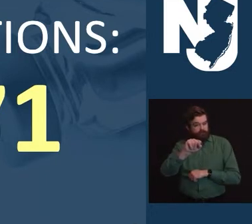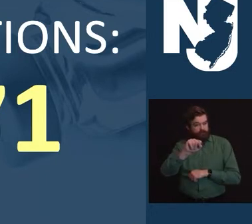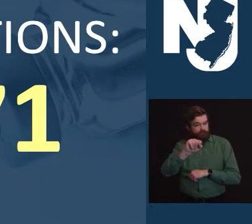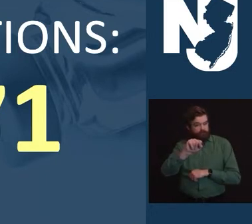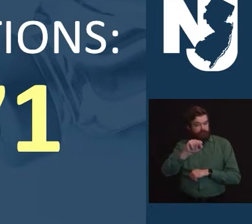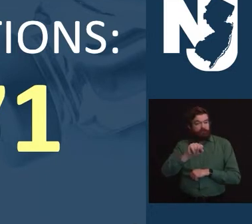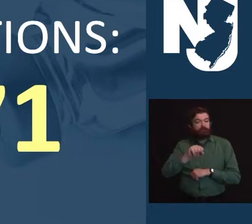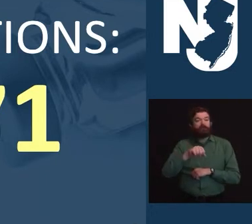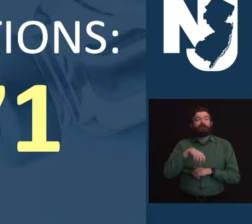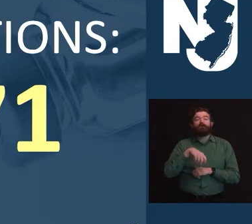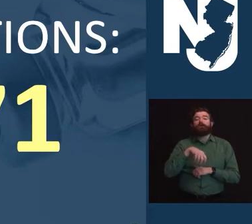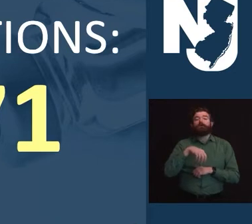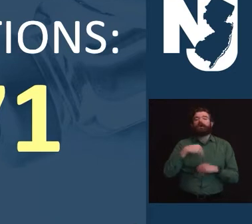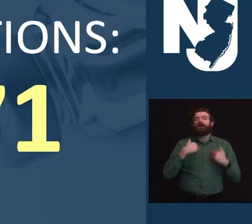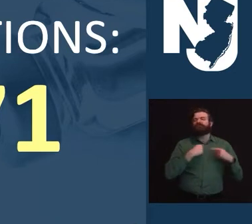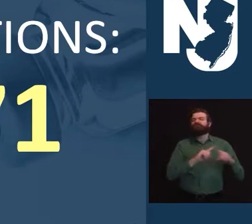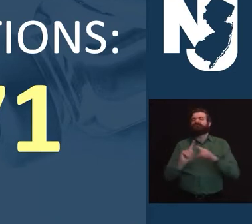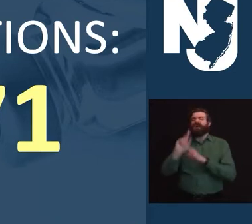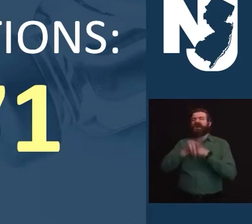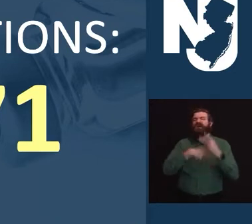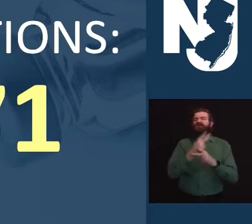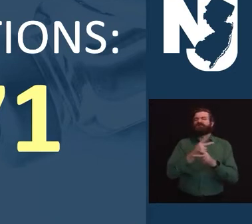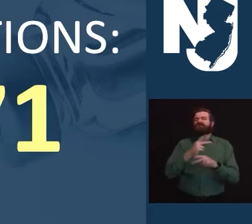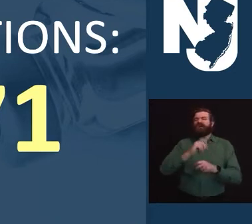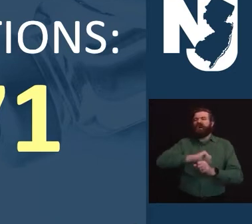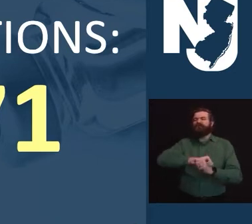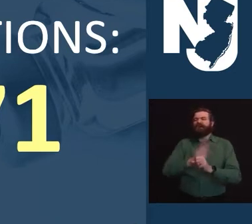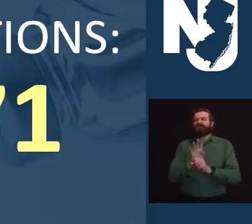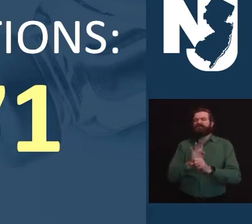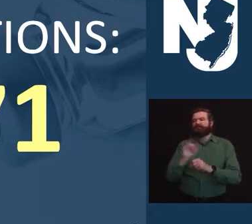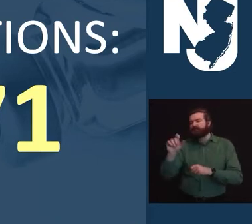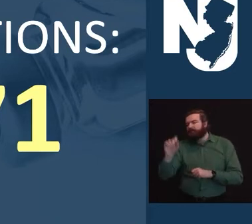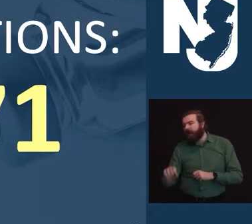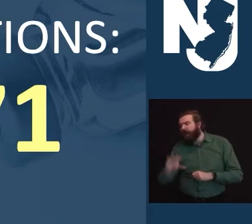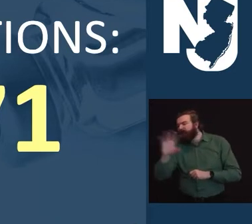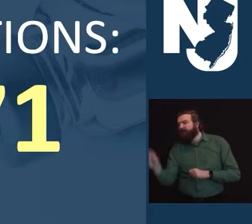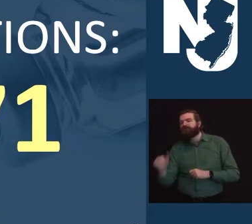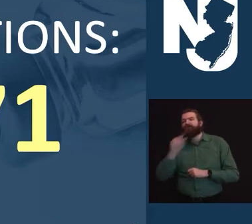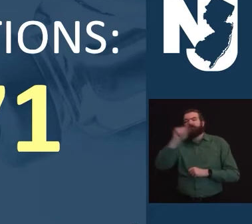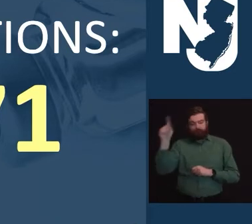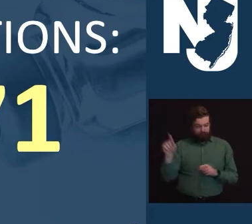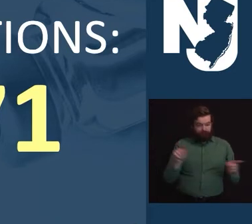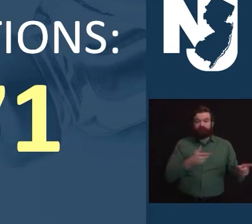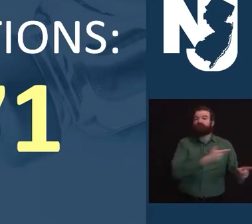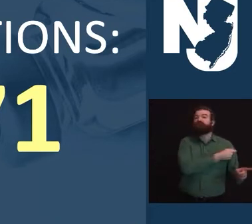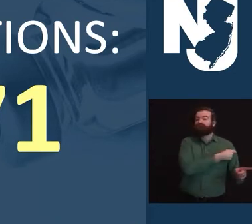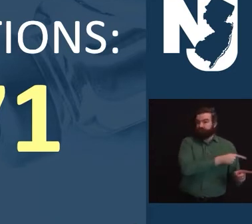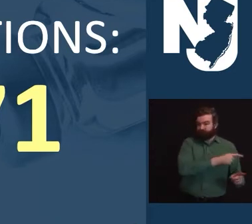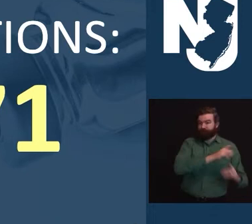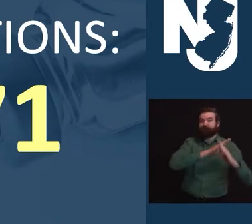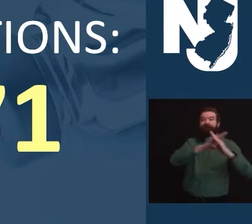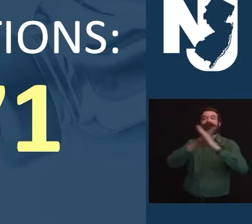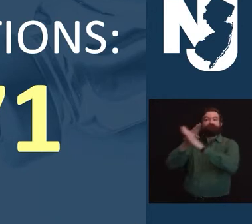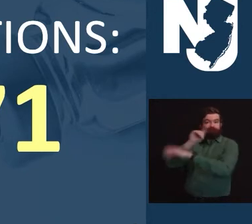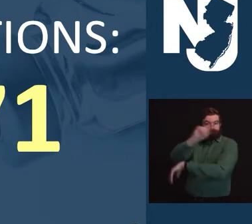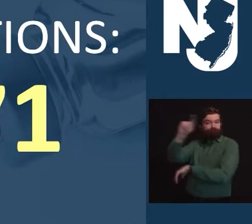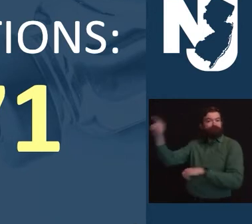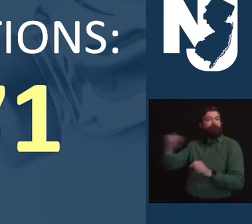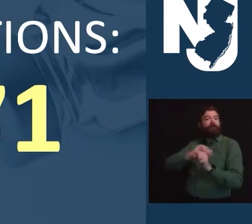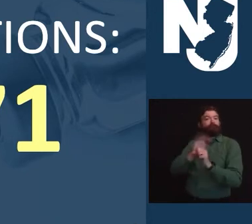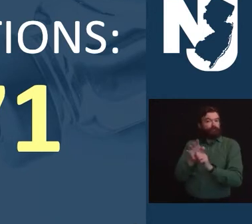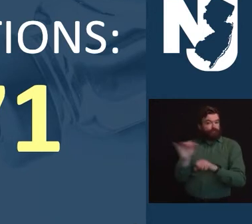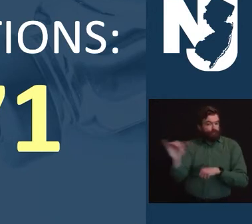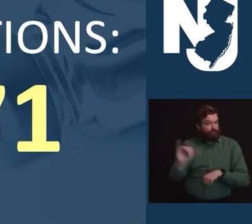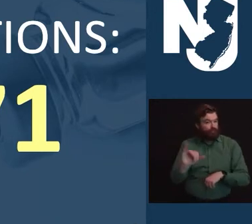numbers that cannot be overlooked. We need every tool in our toolkit. And should the FDA grant Johnson & Johnson emergency